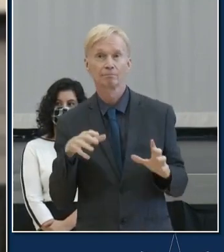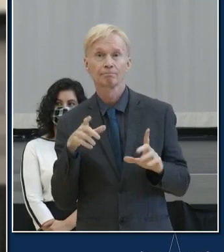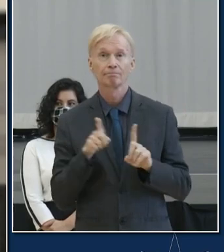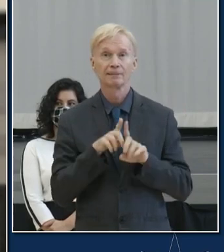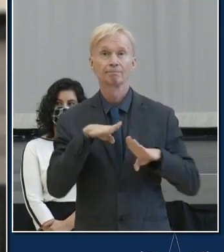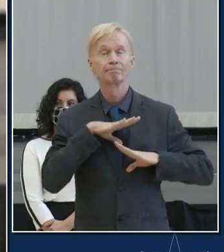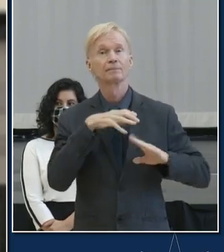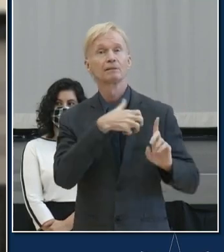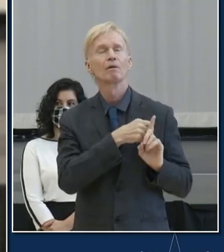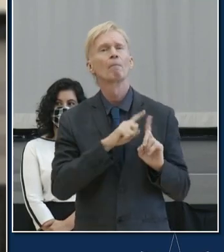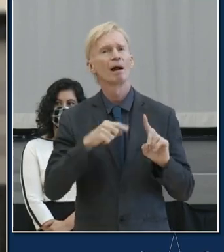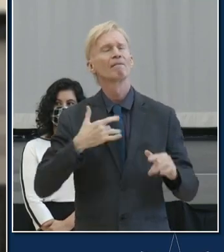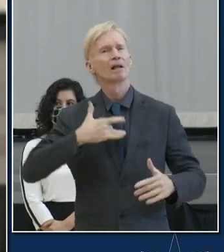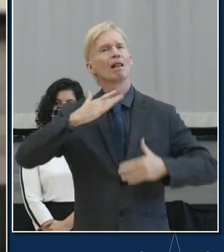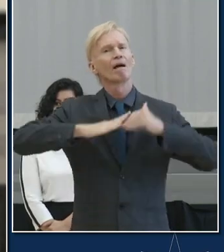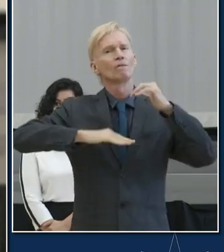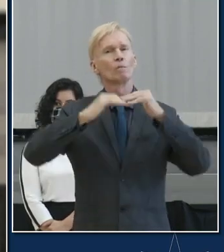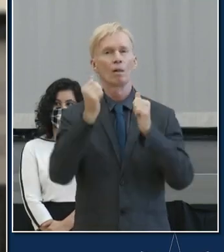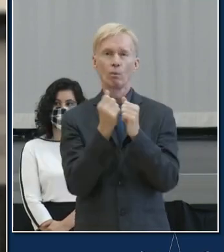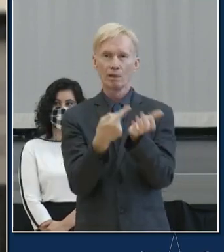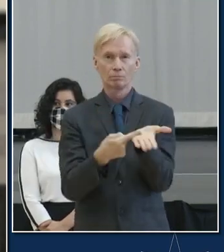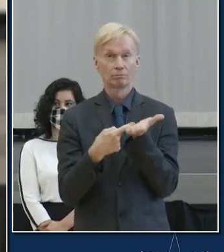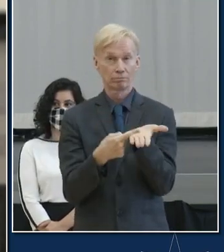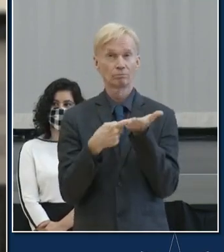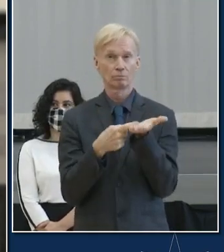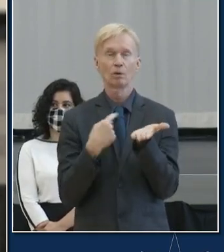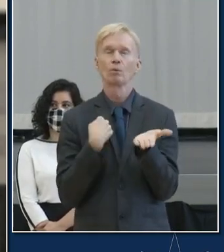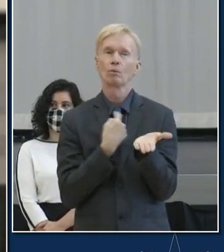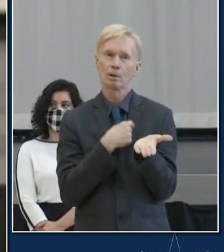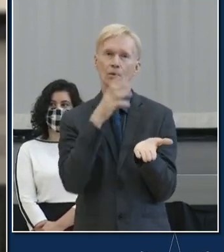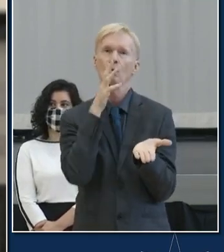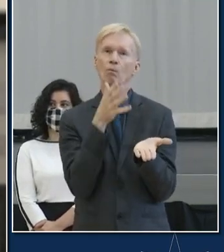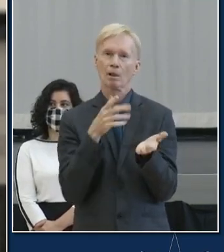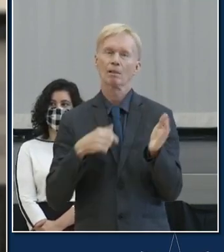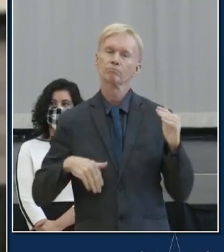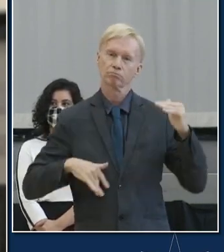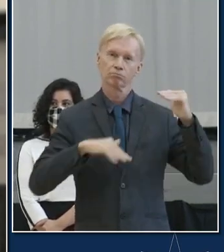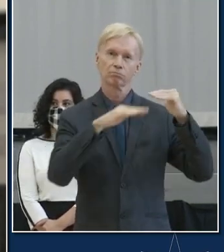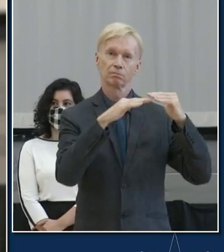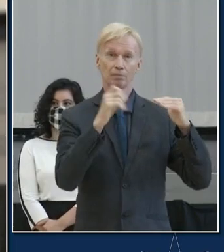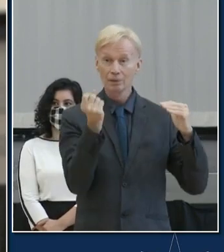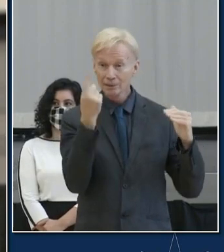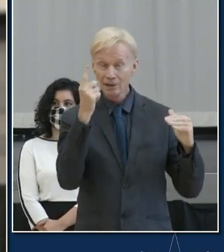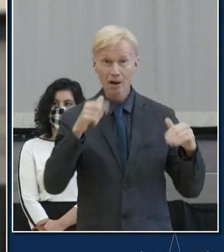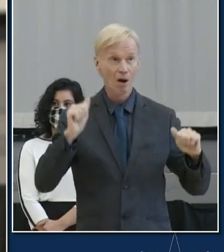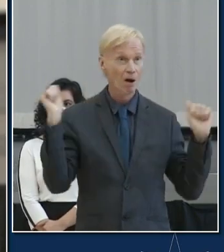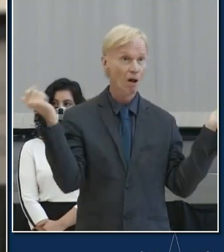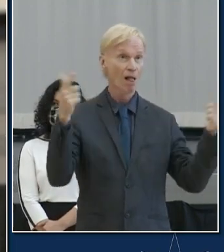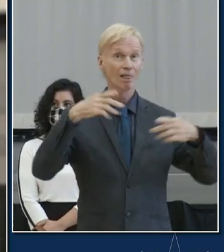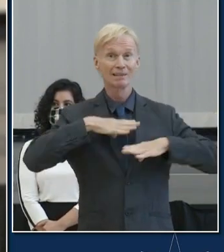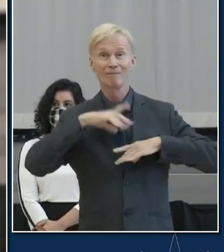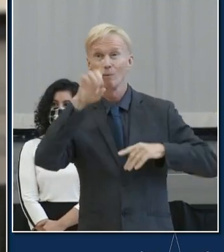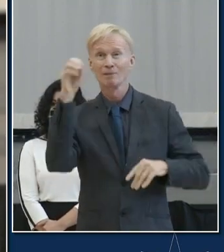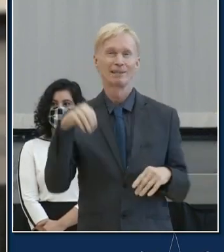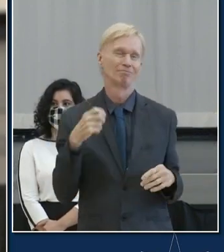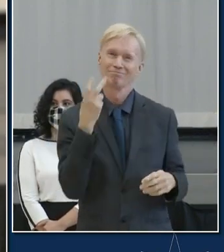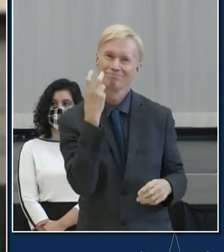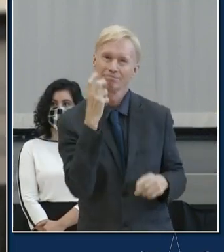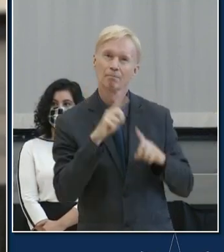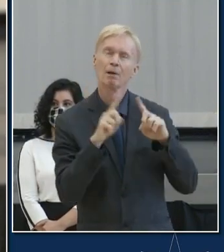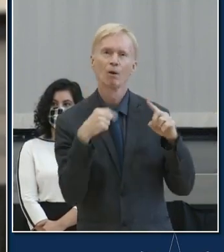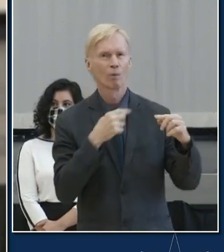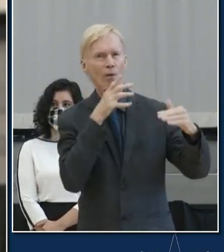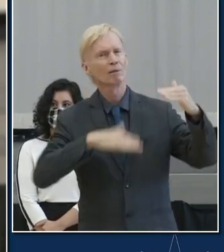through conversation and dialogue, we'll get to a place. We're not going to satisfy everyone, but we'll get to a place that I think is the right